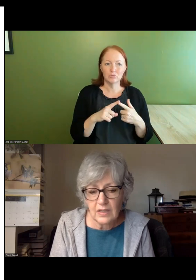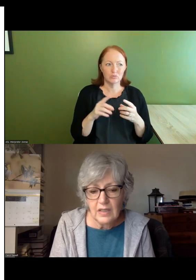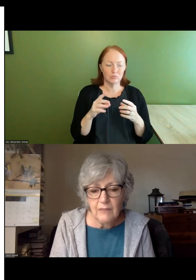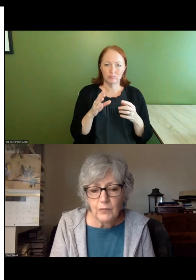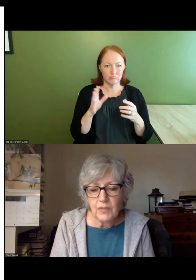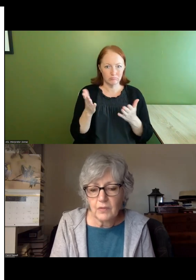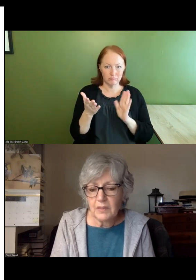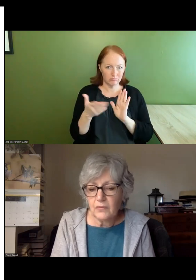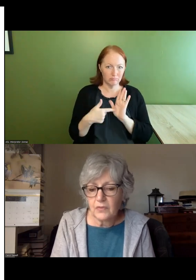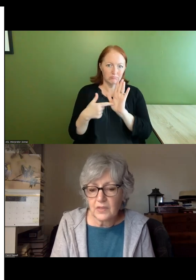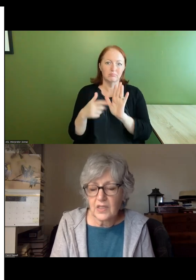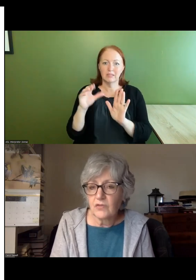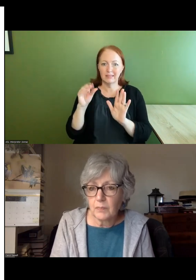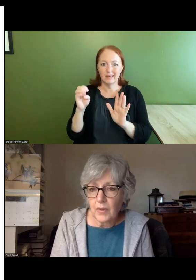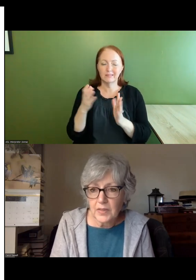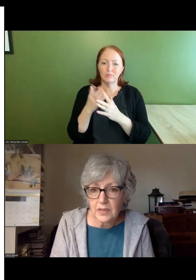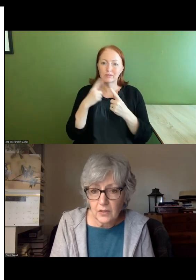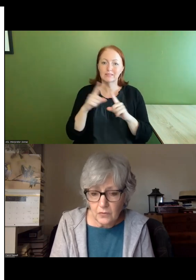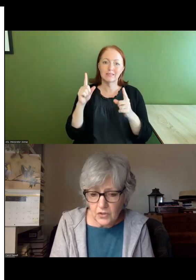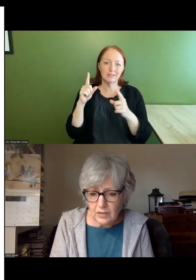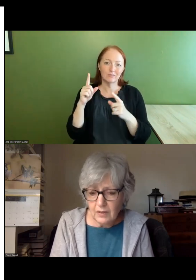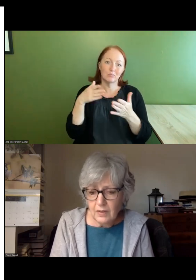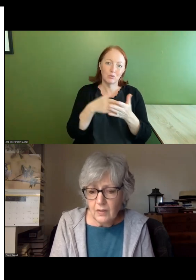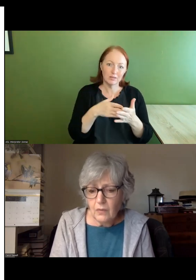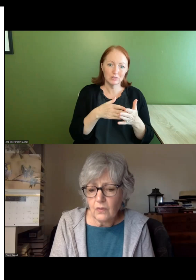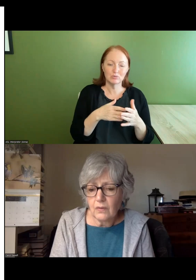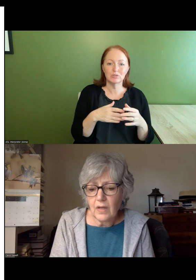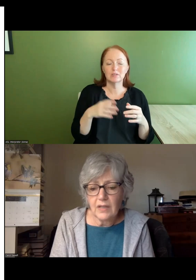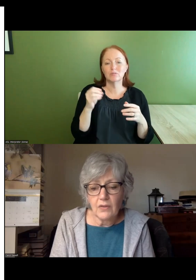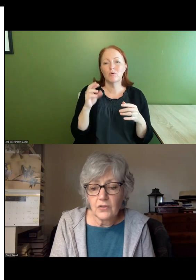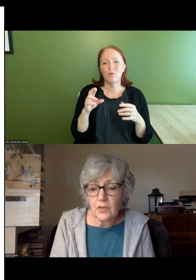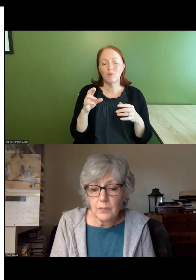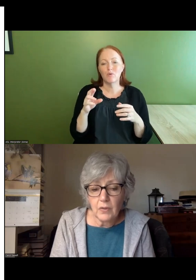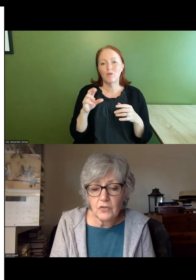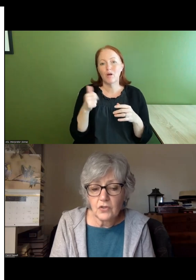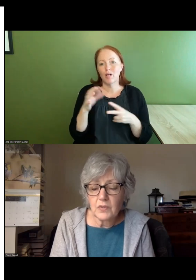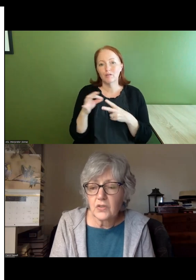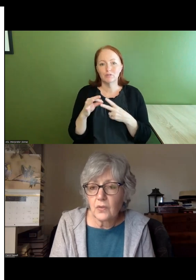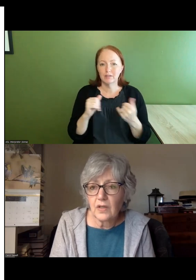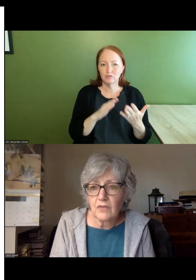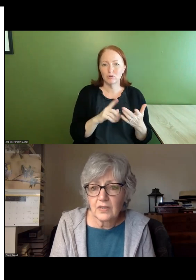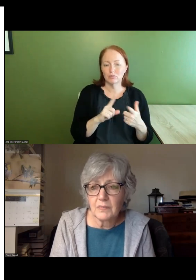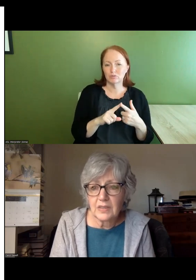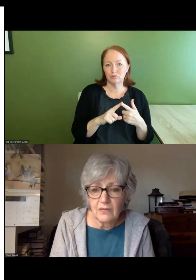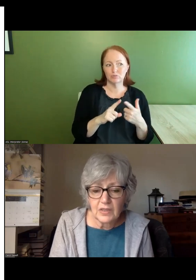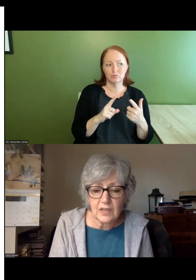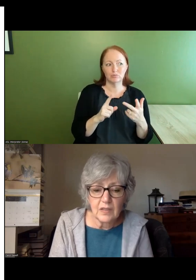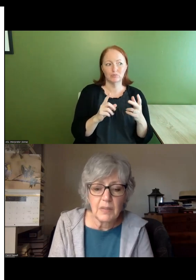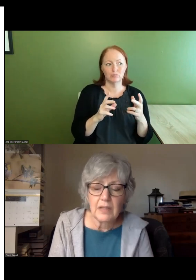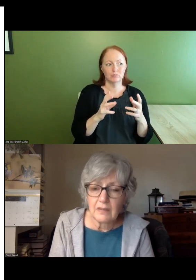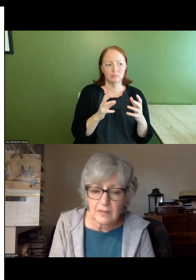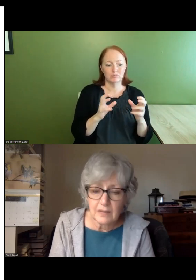resolution, whether it be through successful prosecution or an alternate approach to restoring a victim's